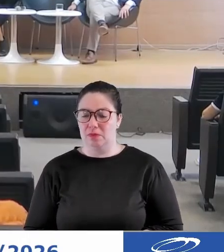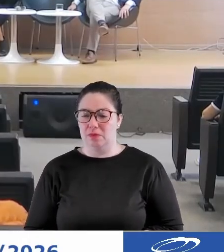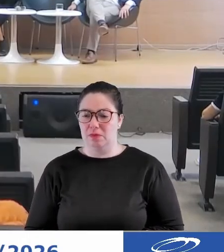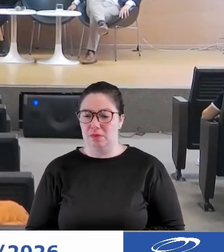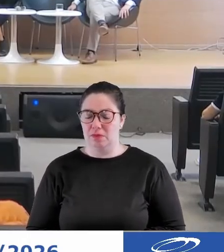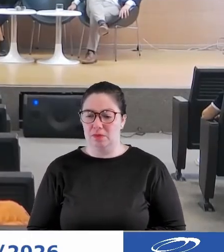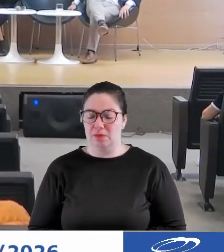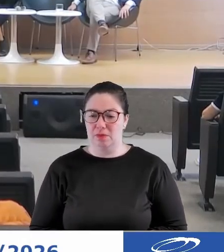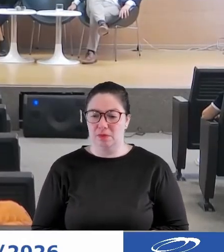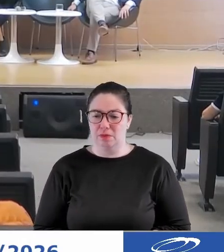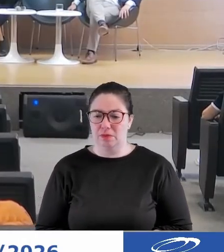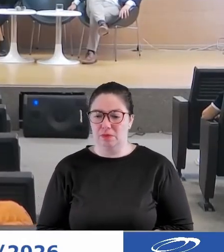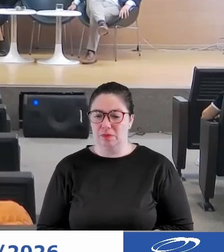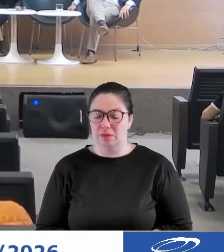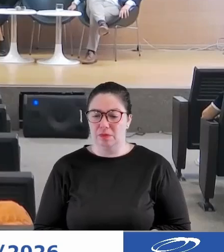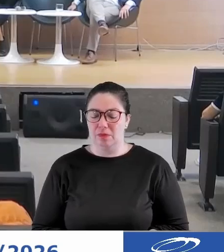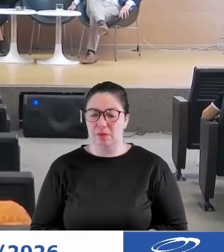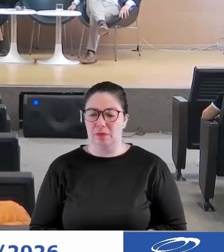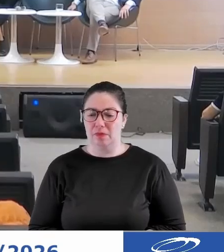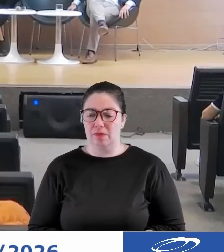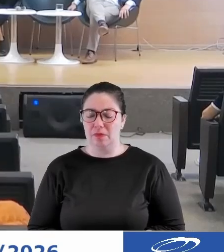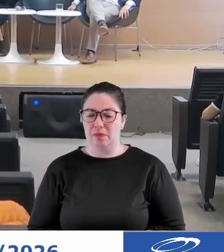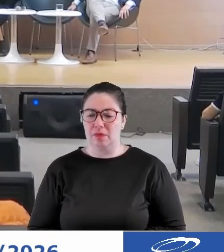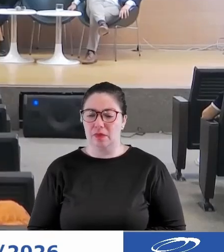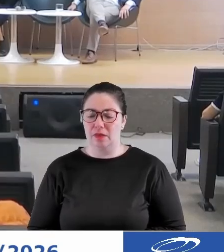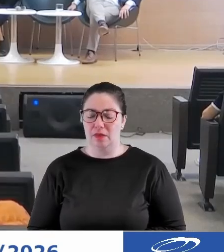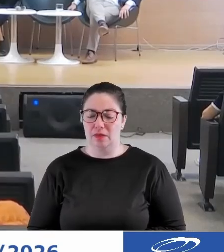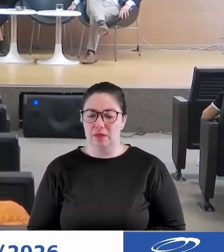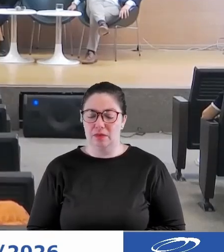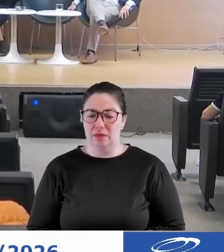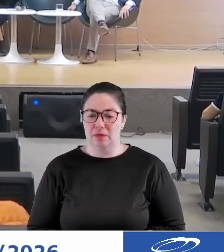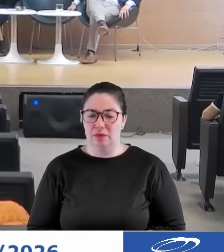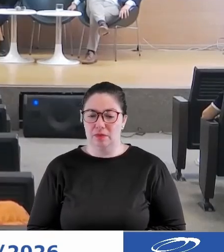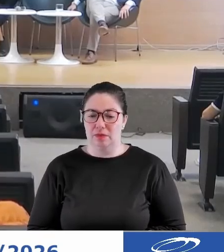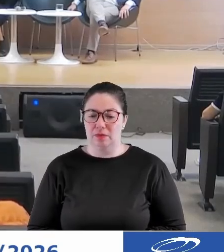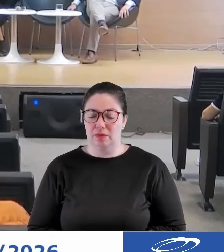for culture or another method for bacterial identification?